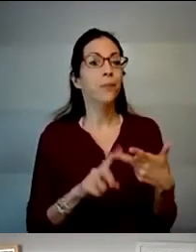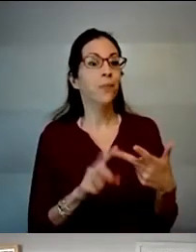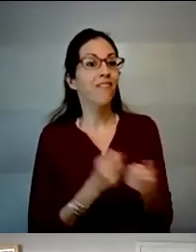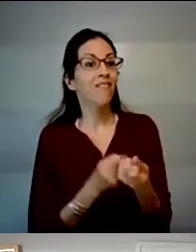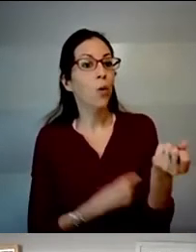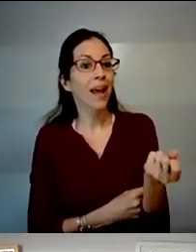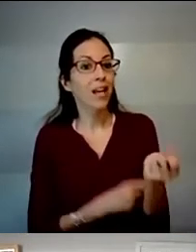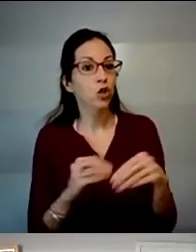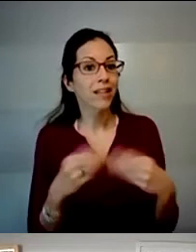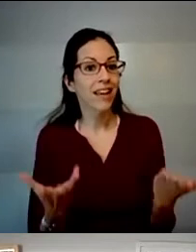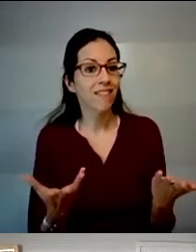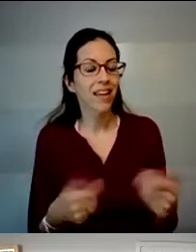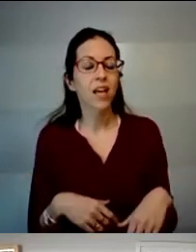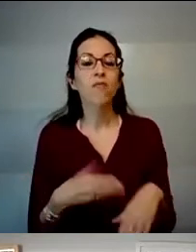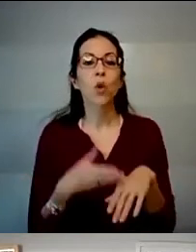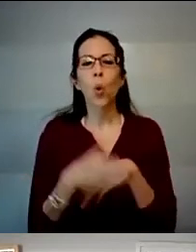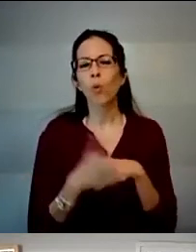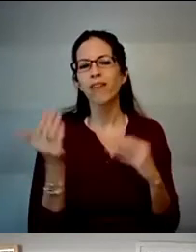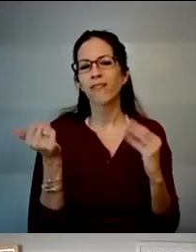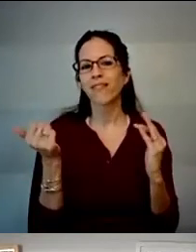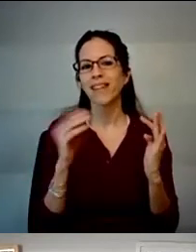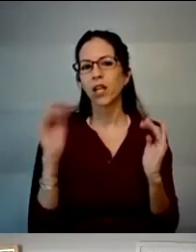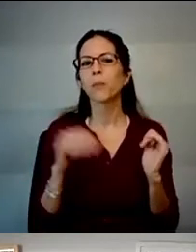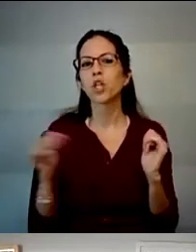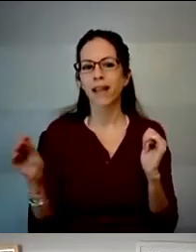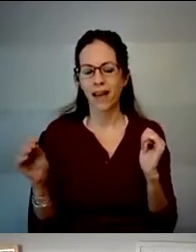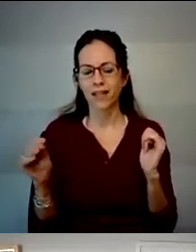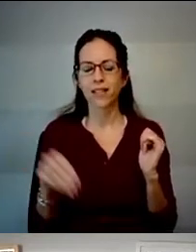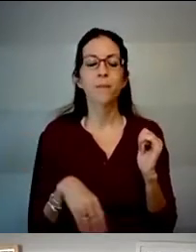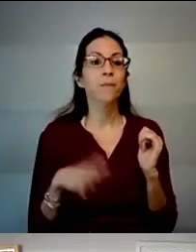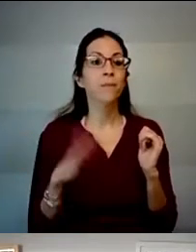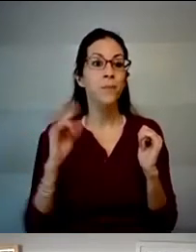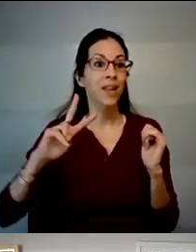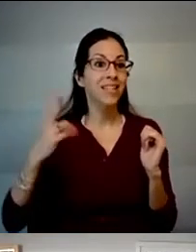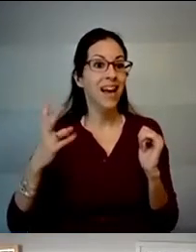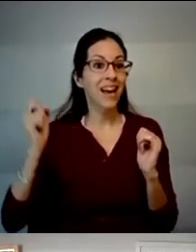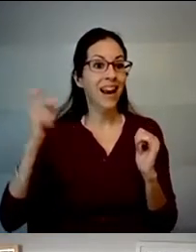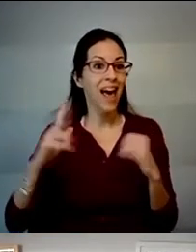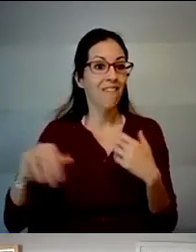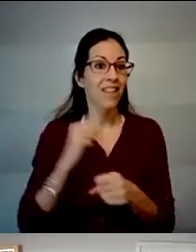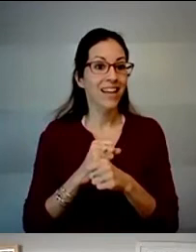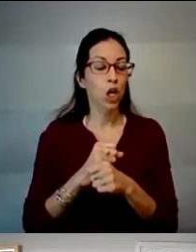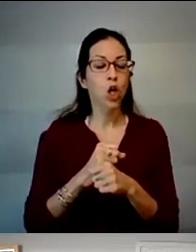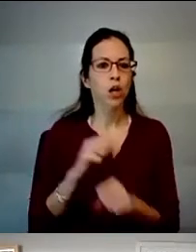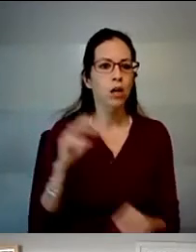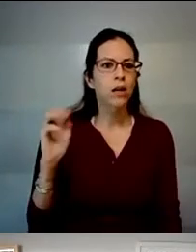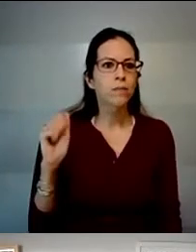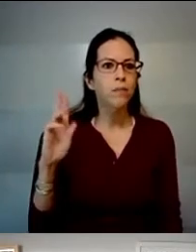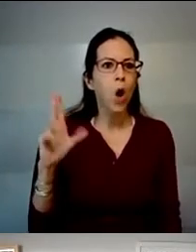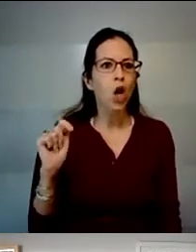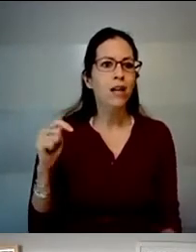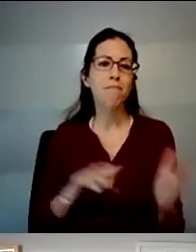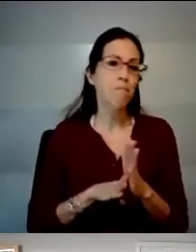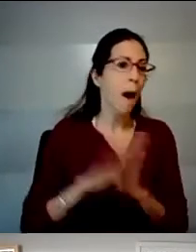oddly enough, was up over 15%. And that was basically because the second half of the year, the markets just came back like gangbusters and the